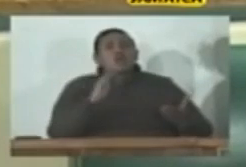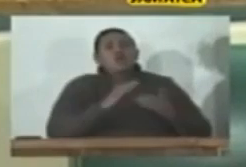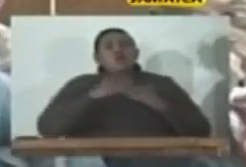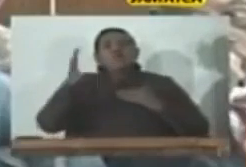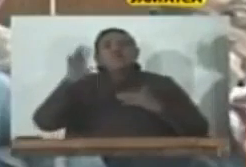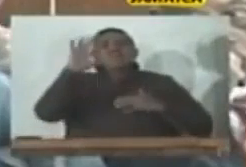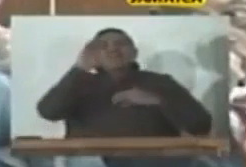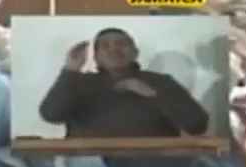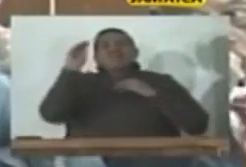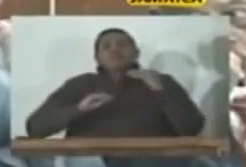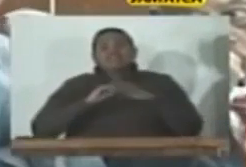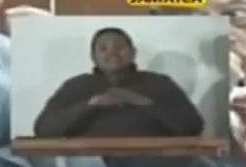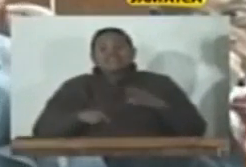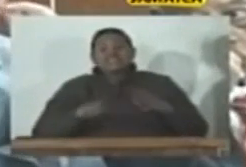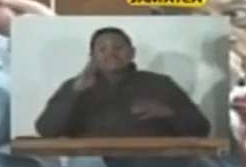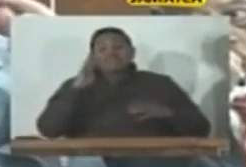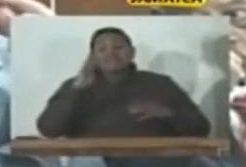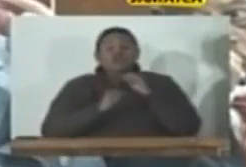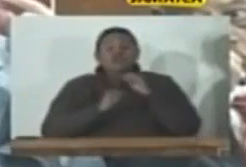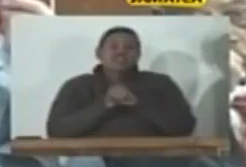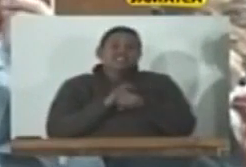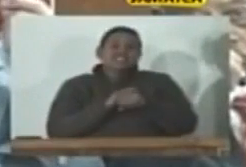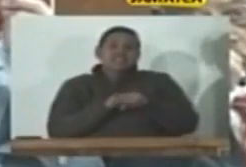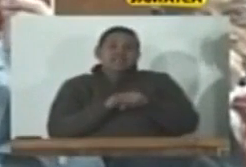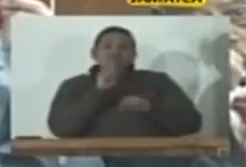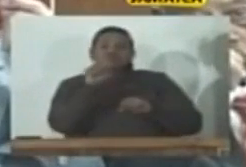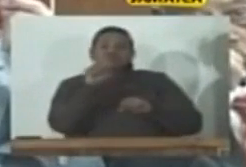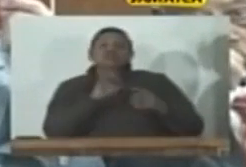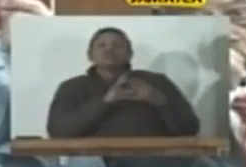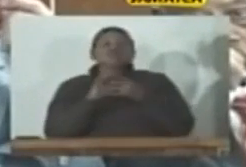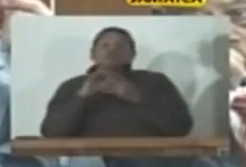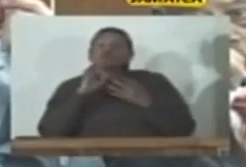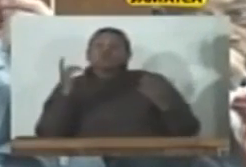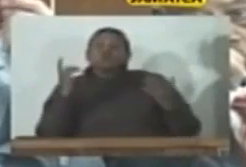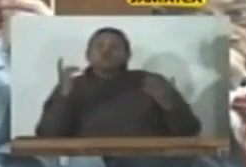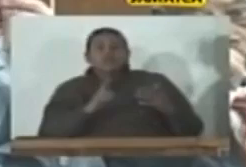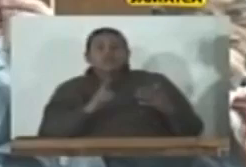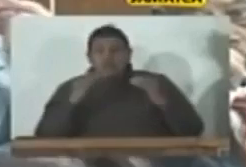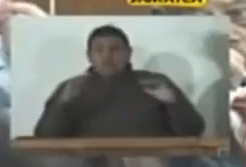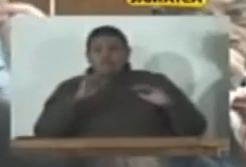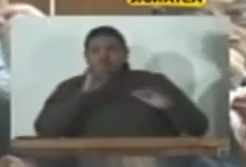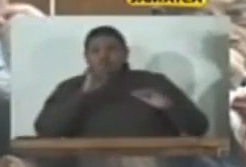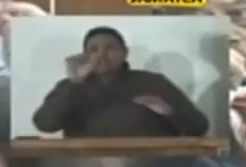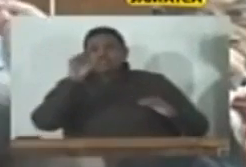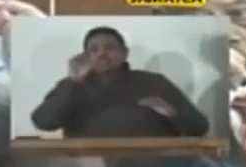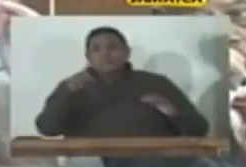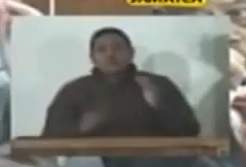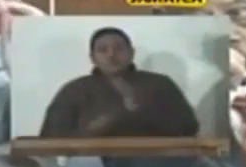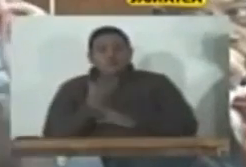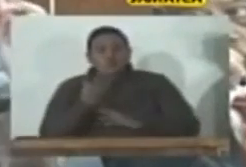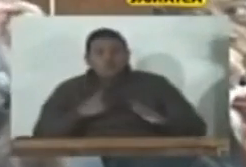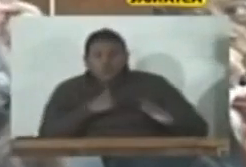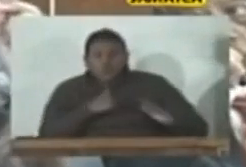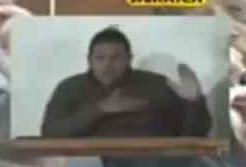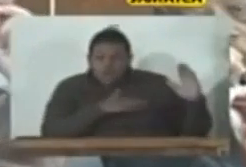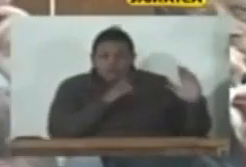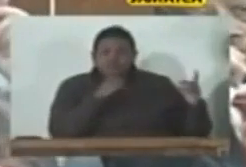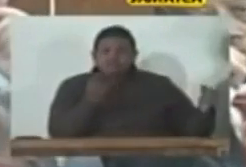of real GDP growth that we had committed in 2013 to achieving. In